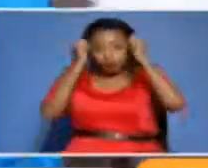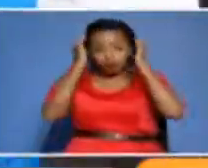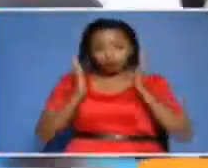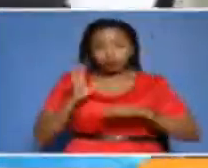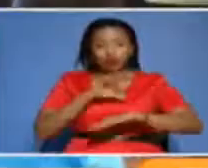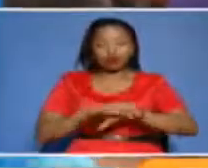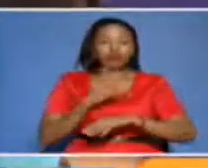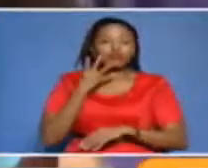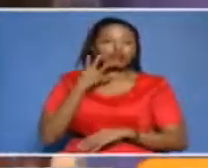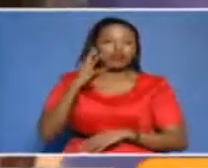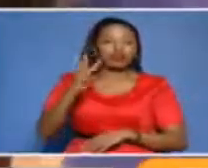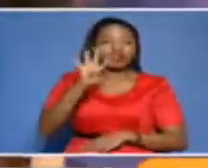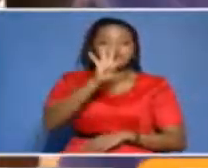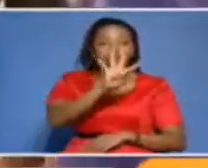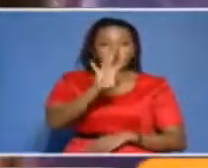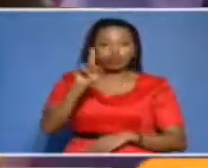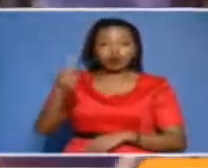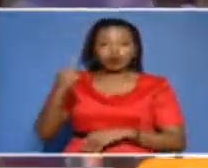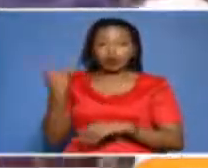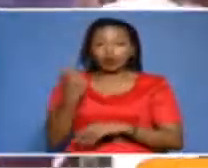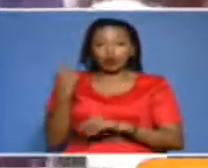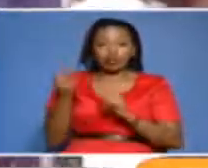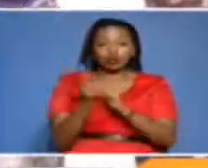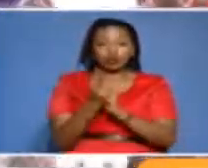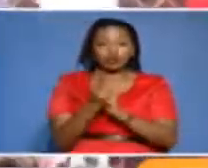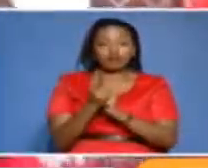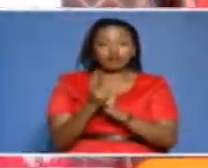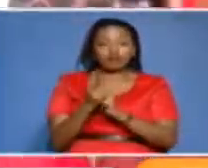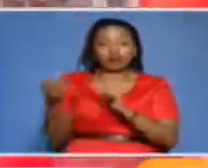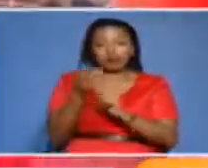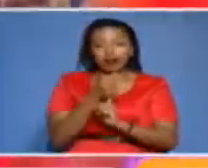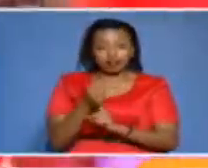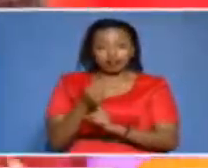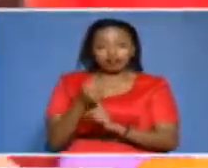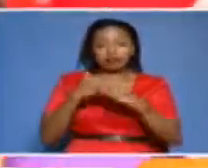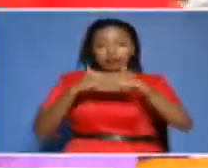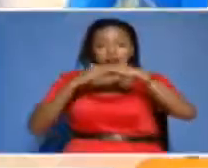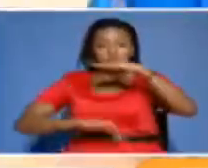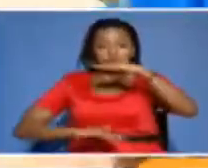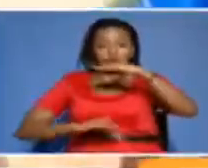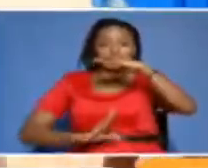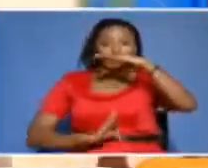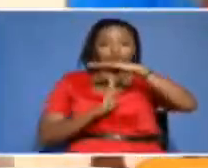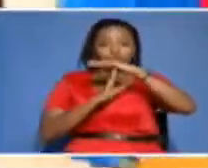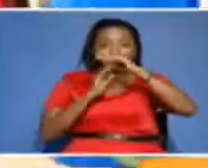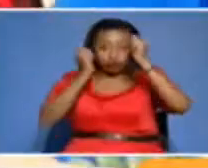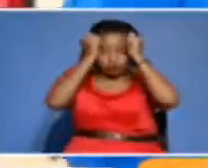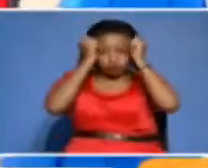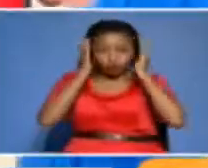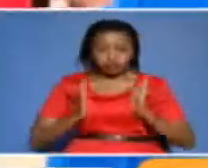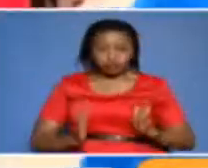The top candidates scored 441, only 12 marks below the top overall scorers nationally.